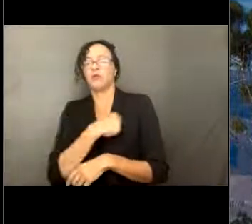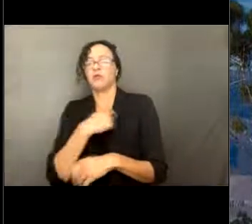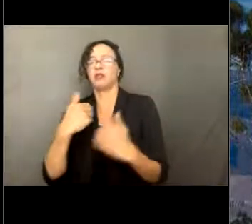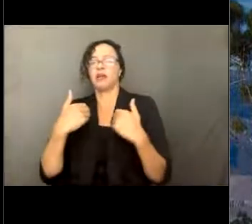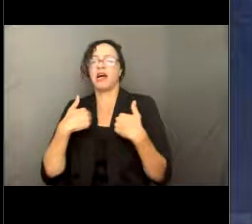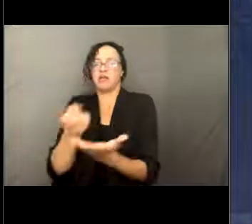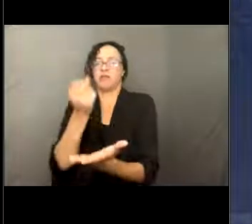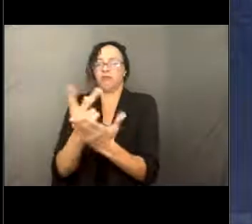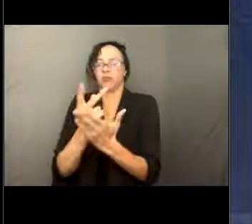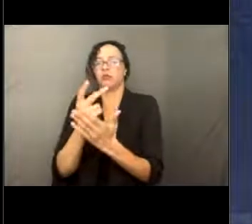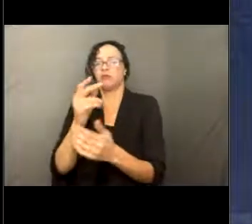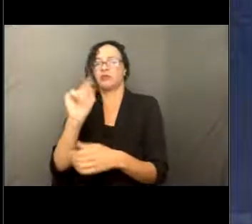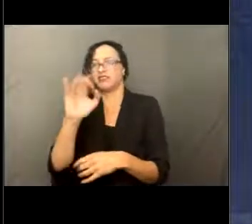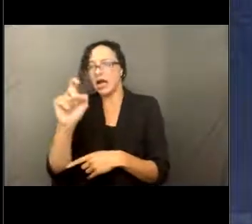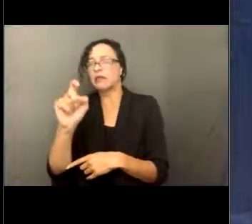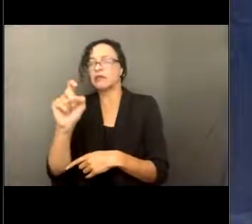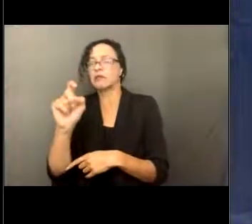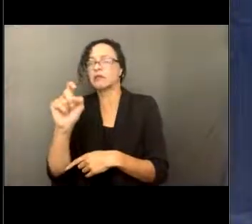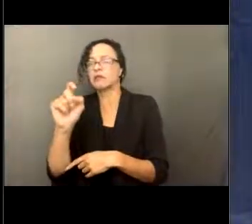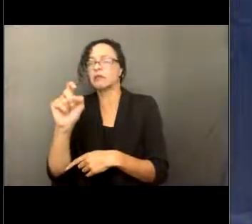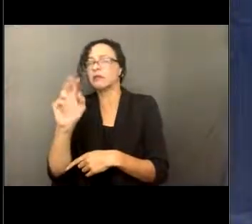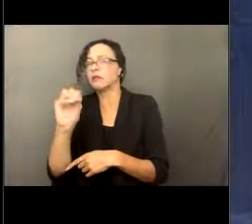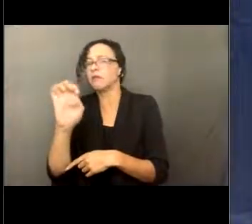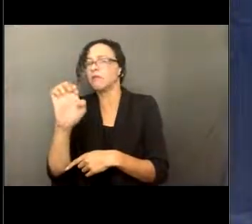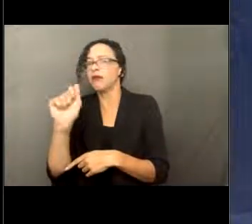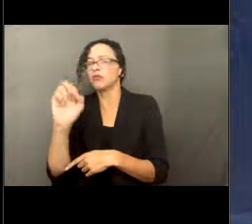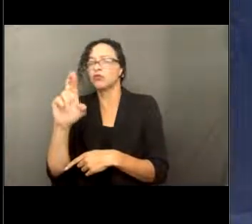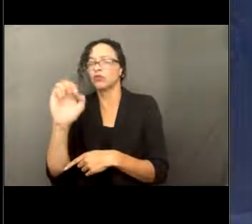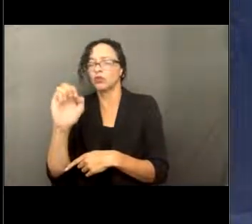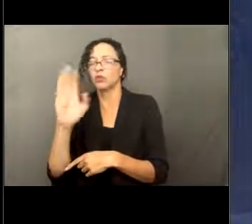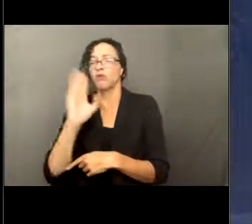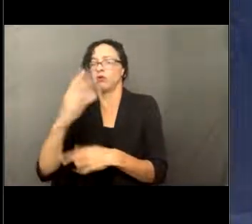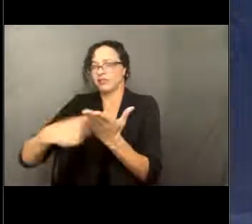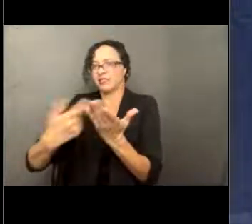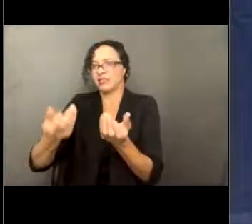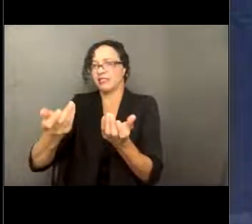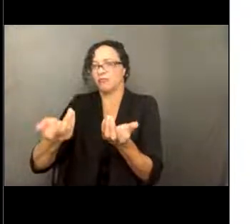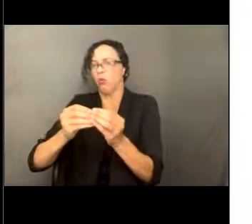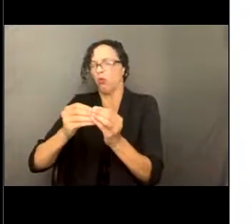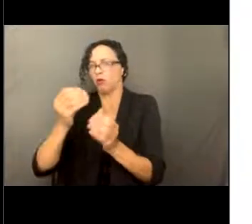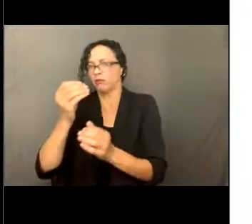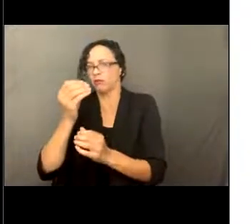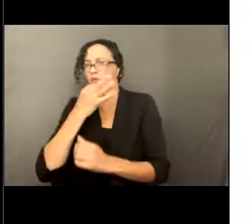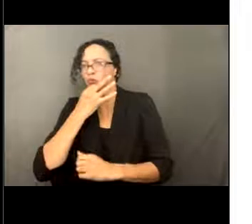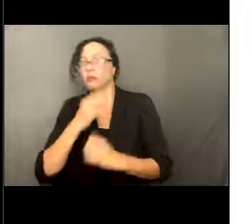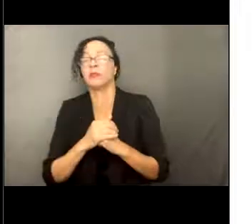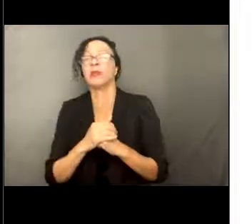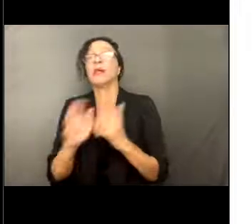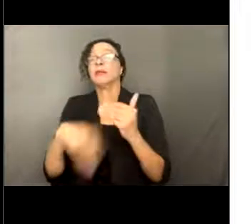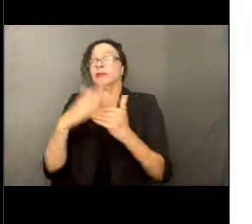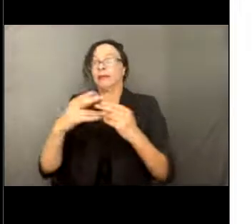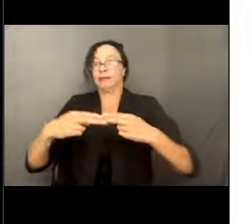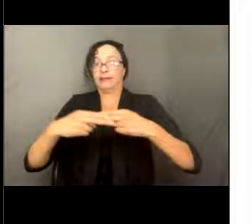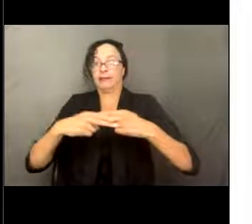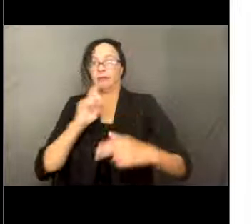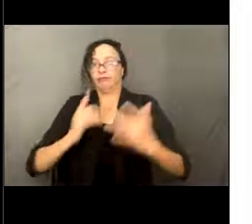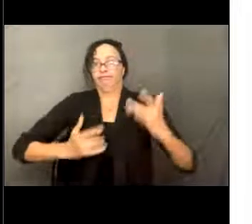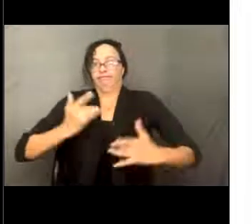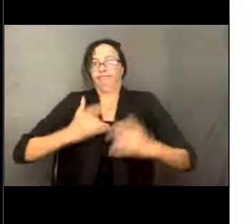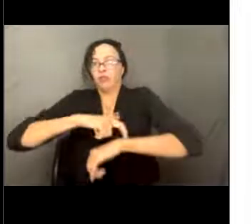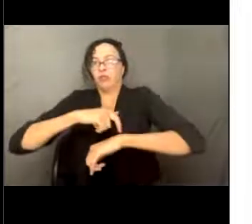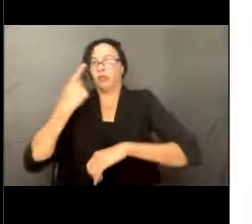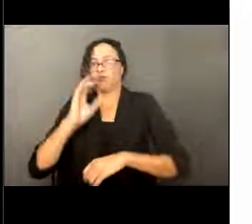bit. So our current priorities, next slide, it's very exciting time for our agency. We